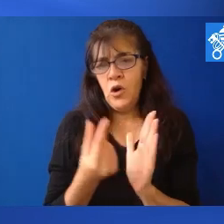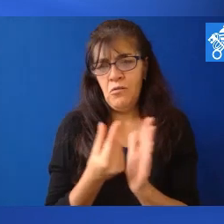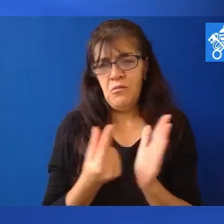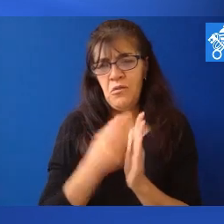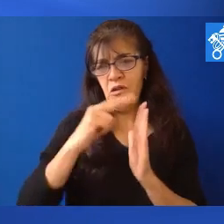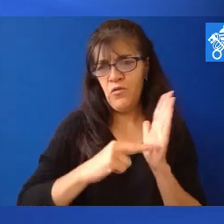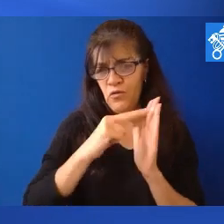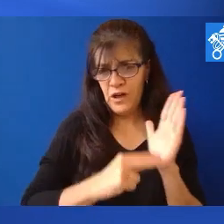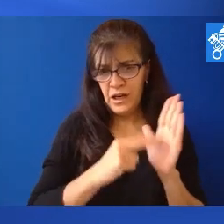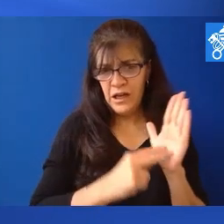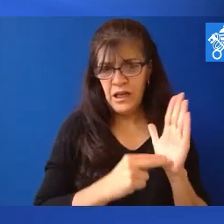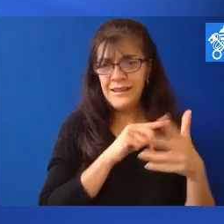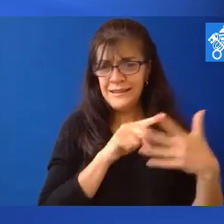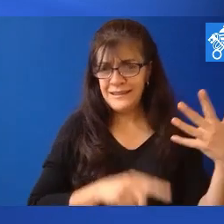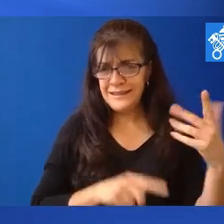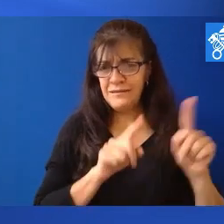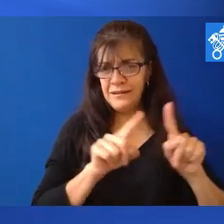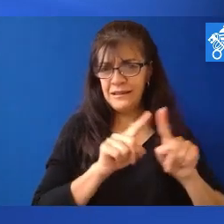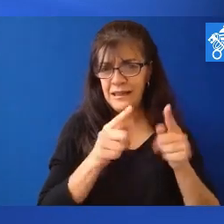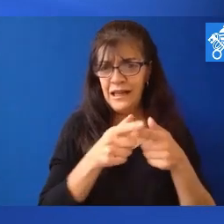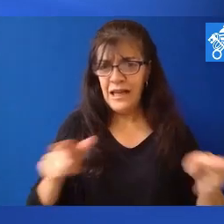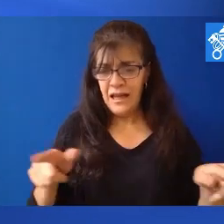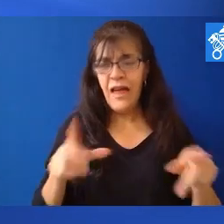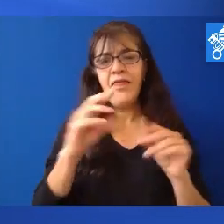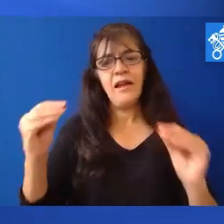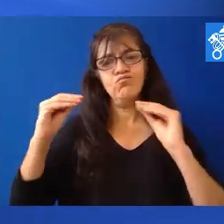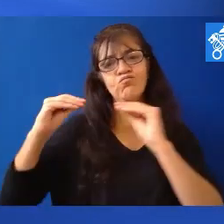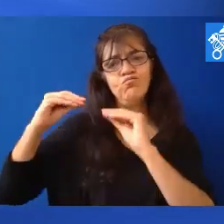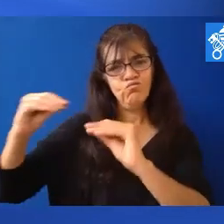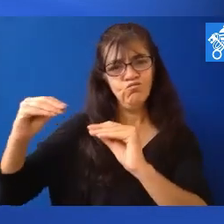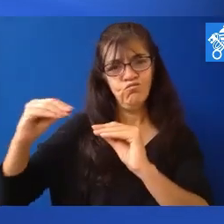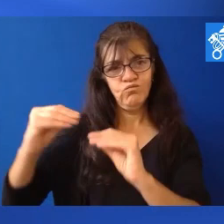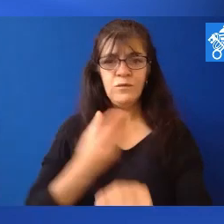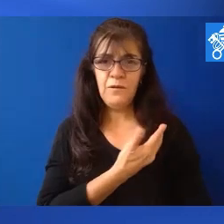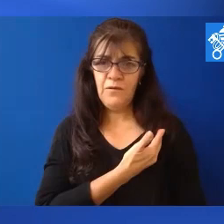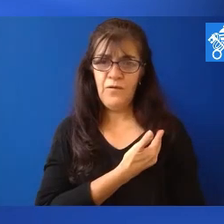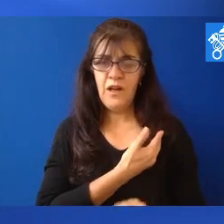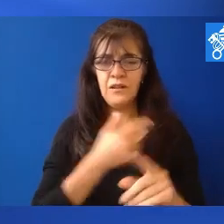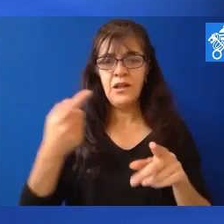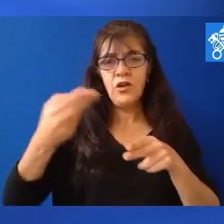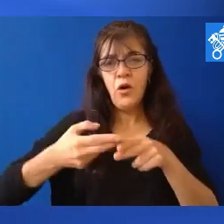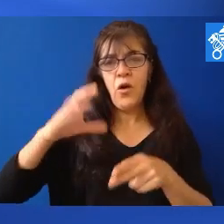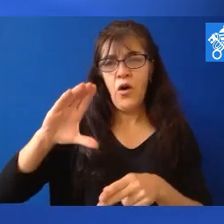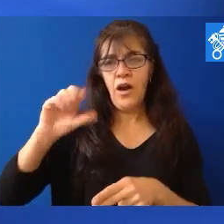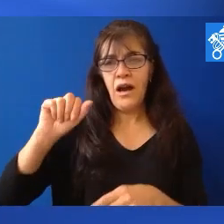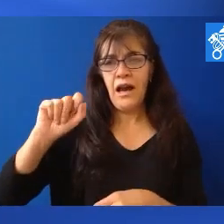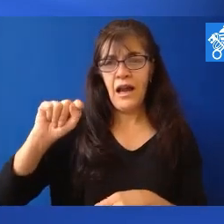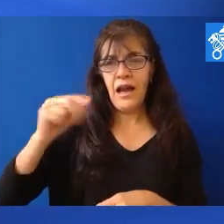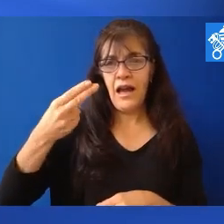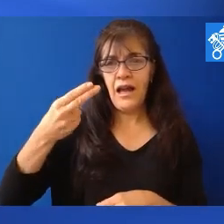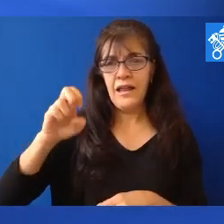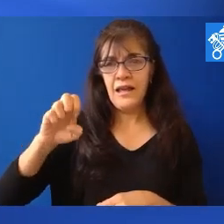scripture reading. And after the proclamation of the reading, the Pope will give a brief teaching, which we call the